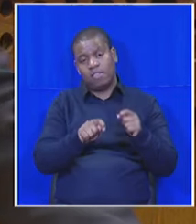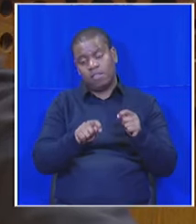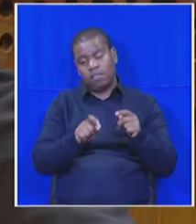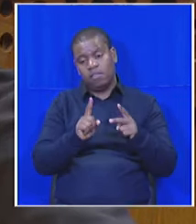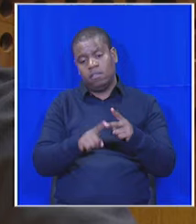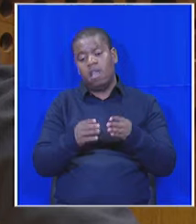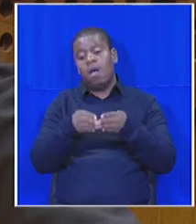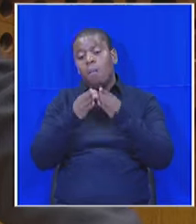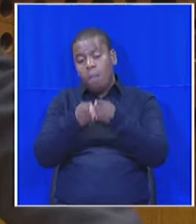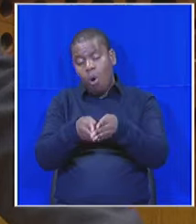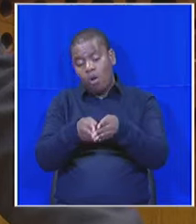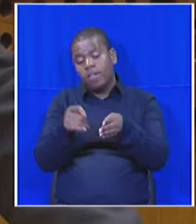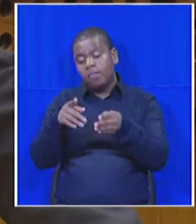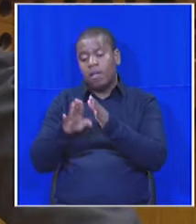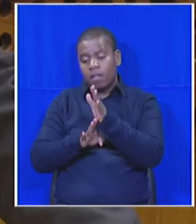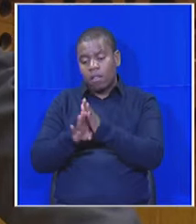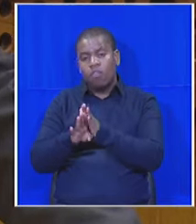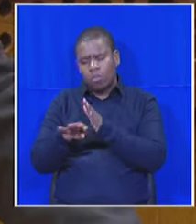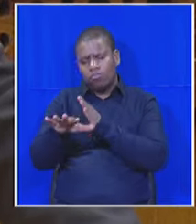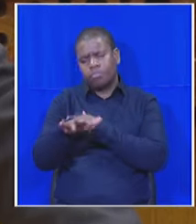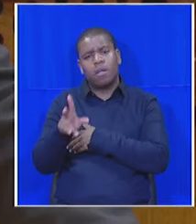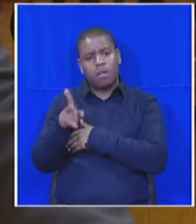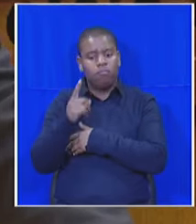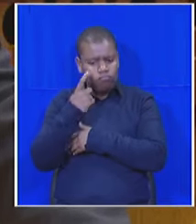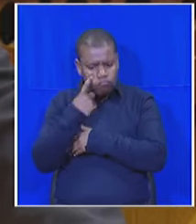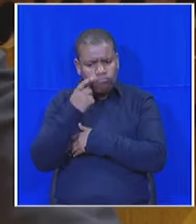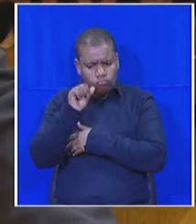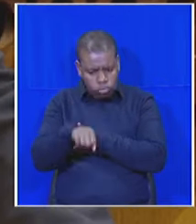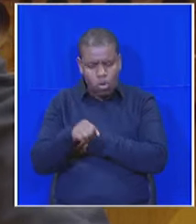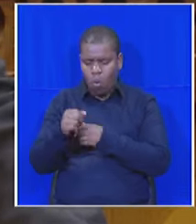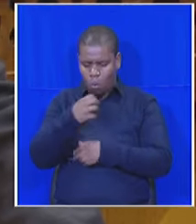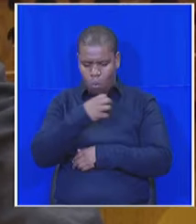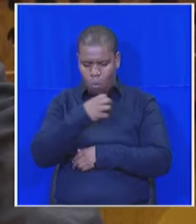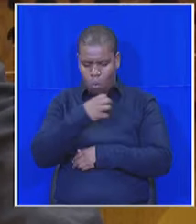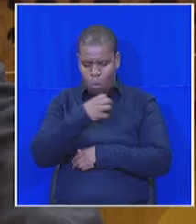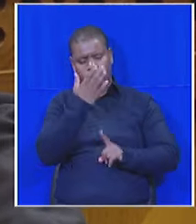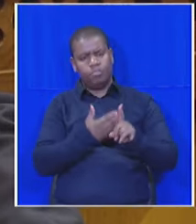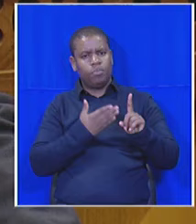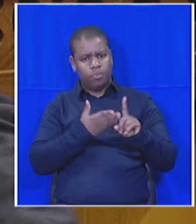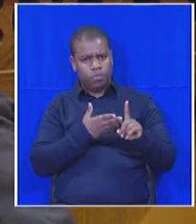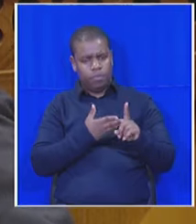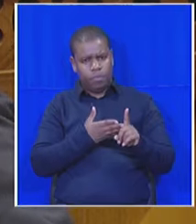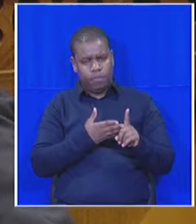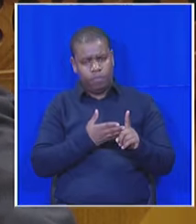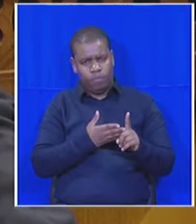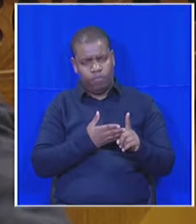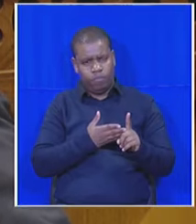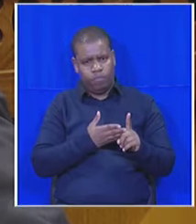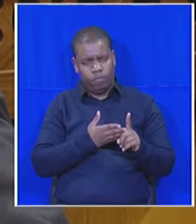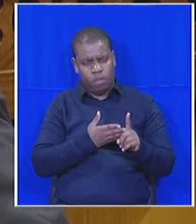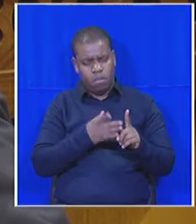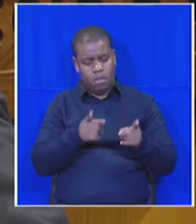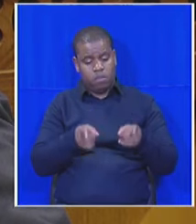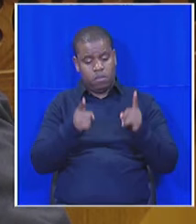bewys dat die agbare minister dit nie erns het met die belastingbetalers se geld in Suid-Afrika nie. Agbare minister,